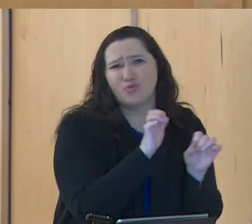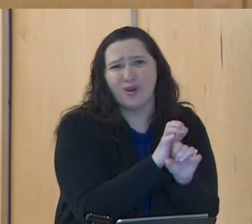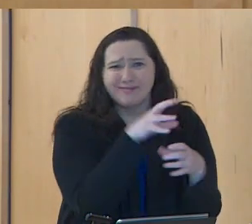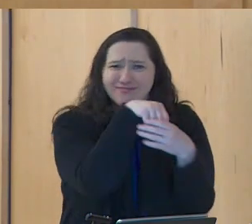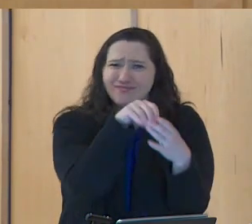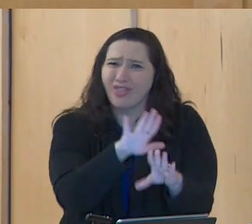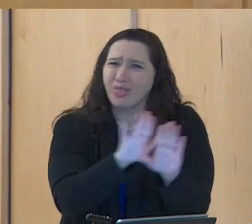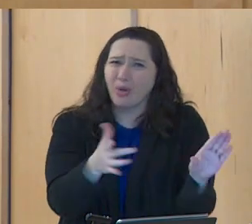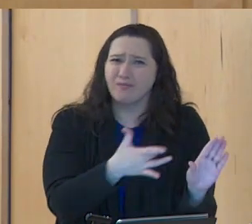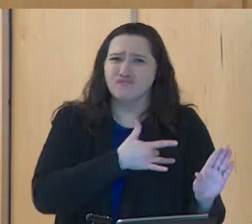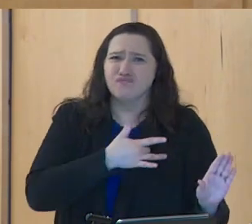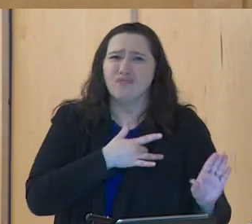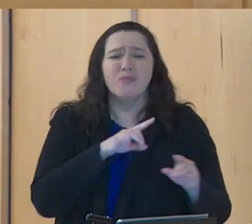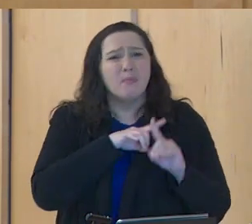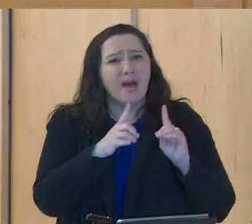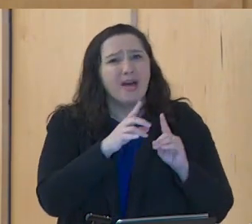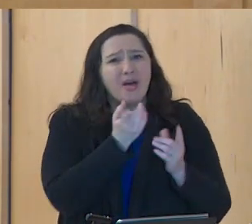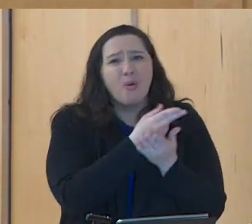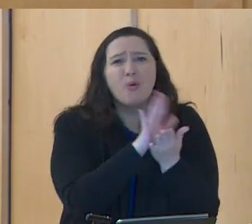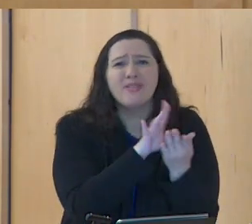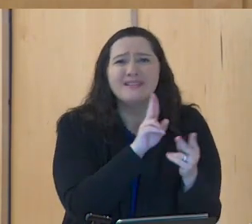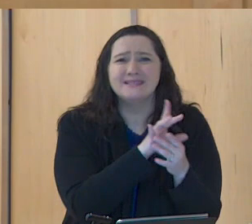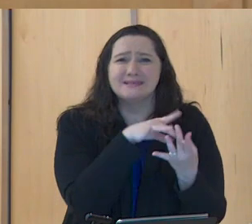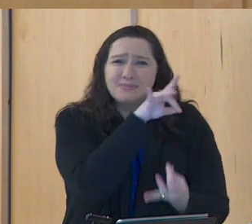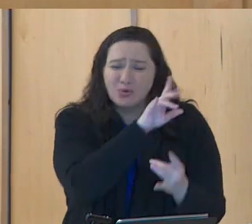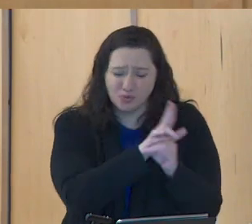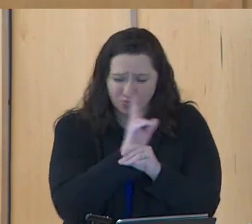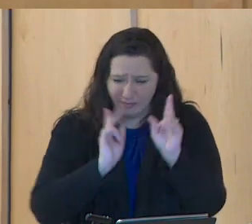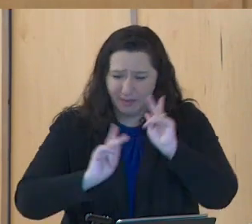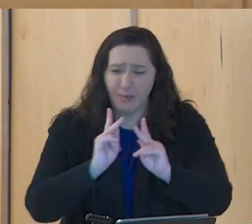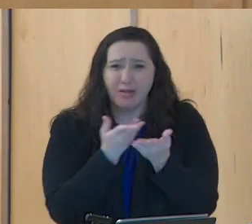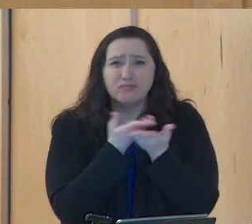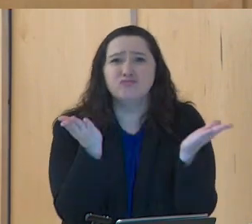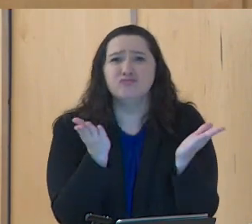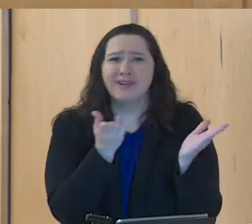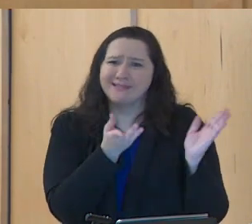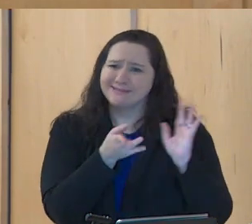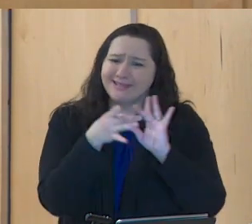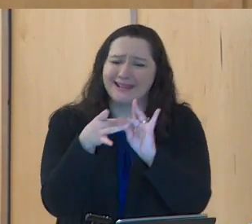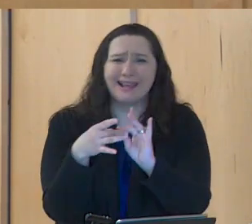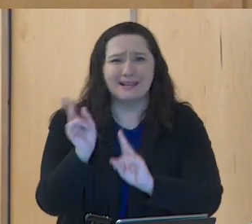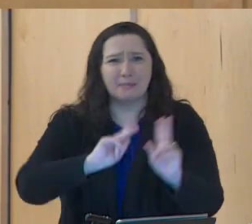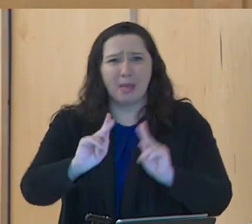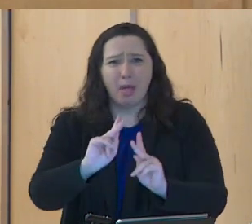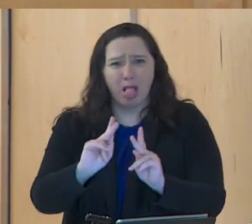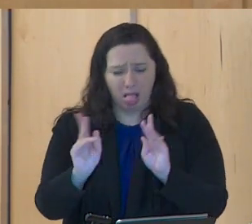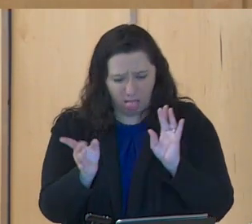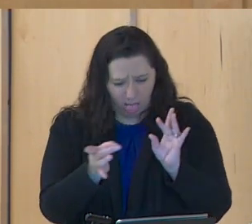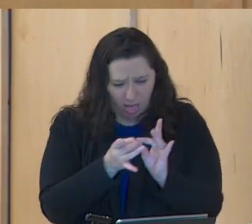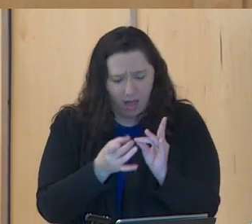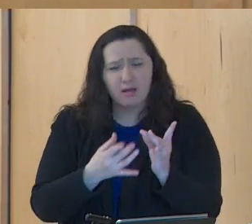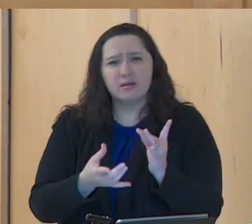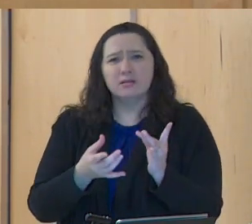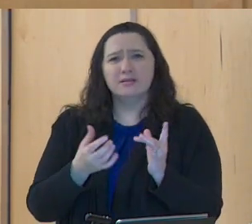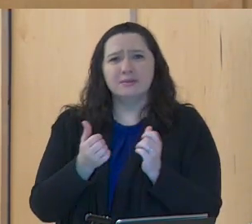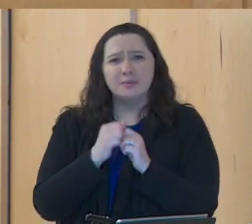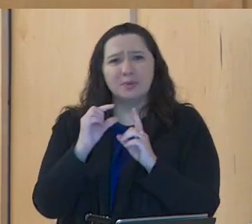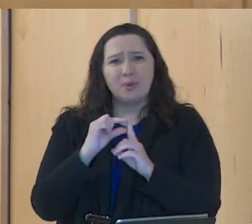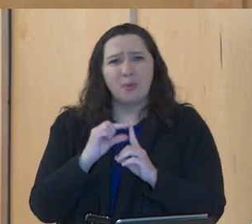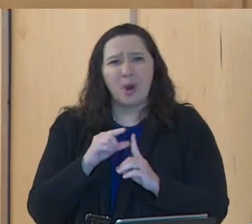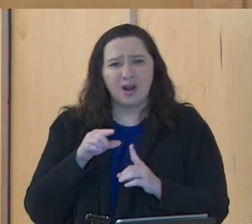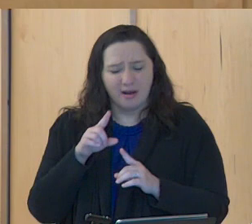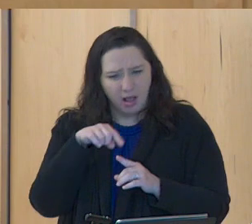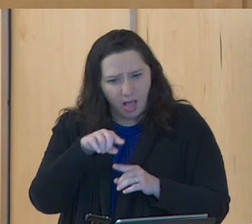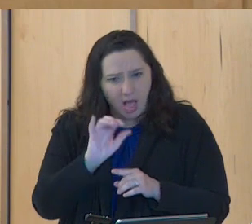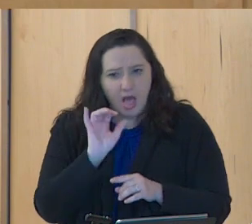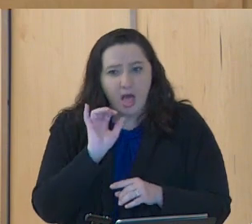Holy Spirit uses people like you to connect others to the Word so that they too can be brought